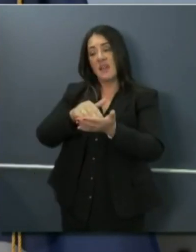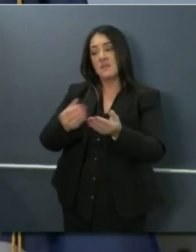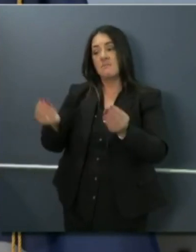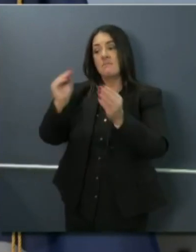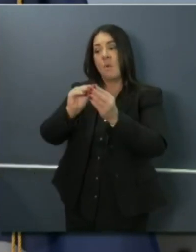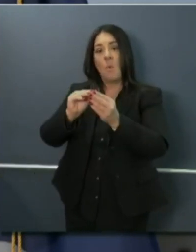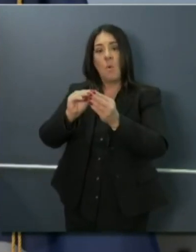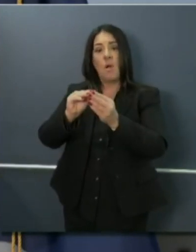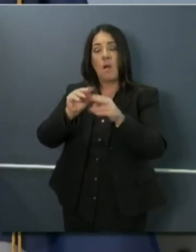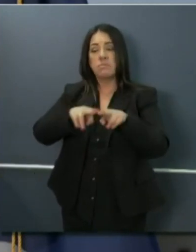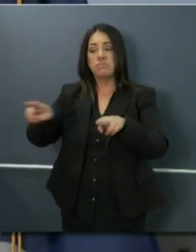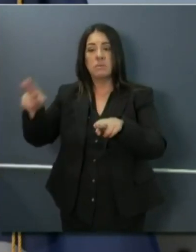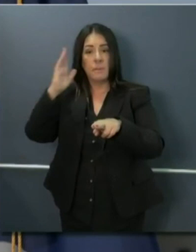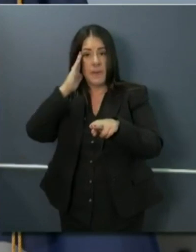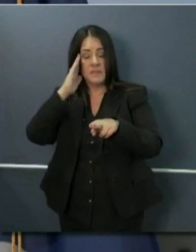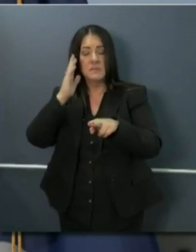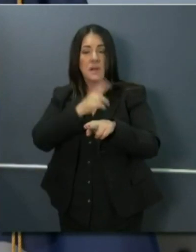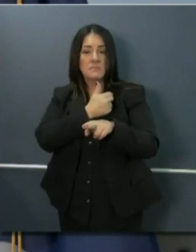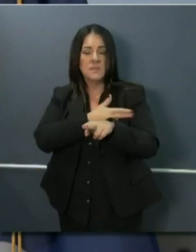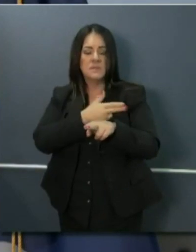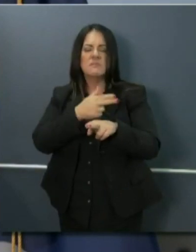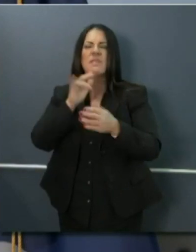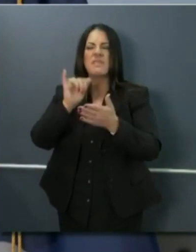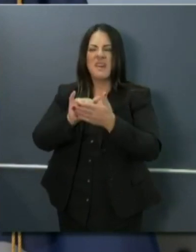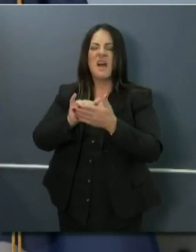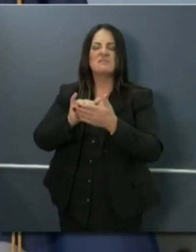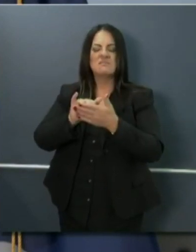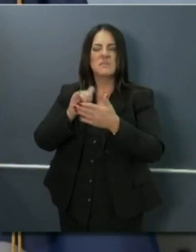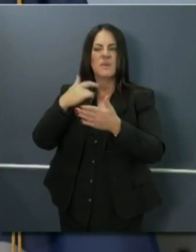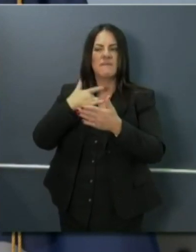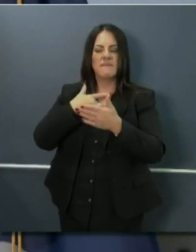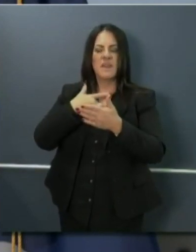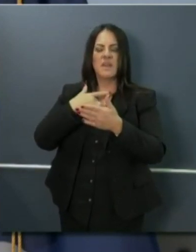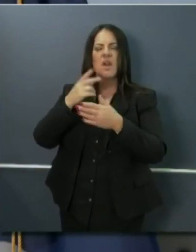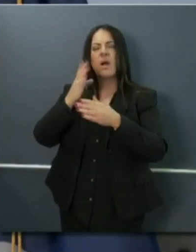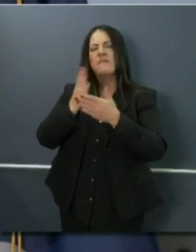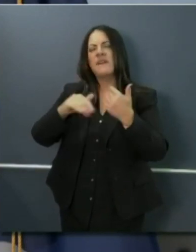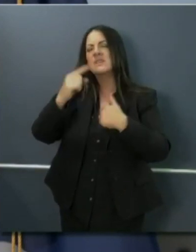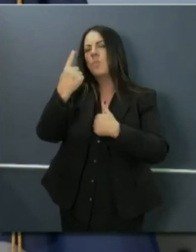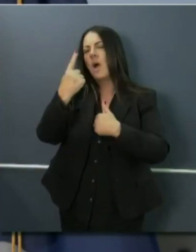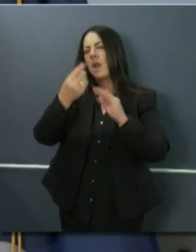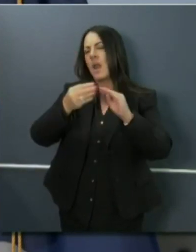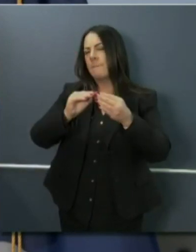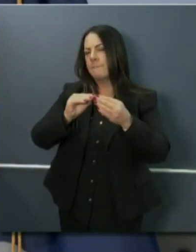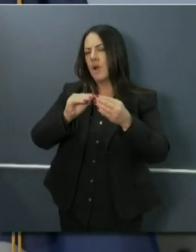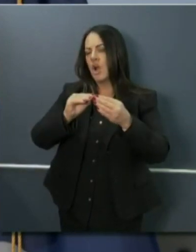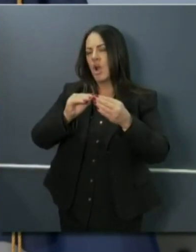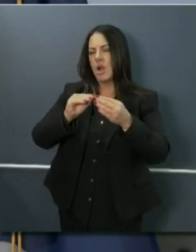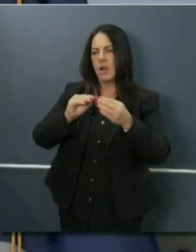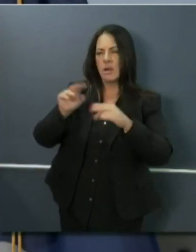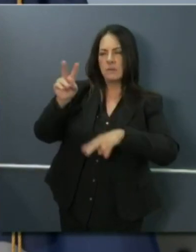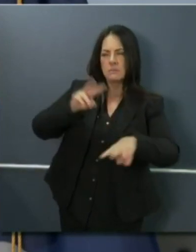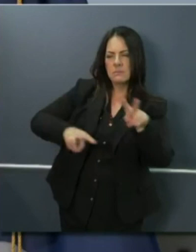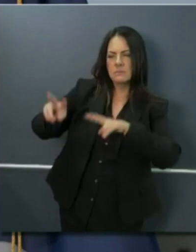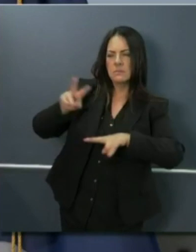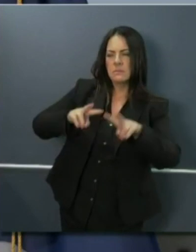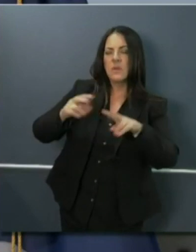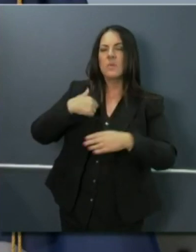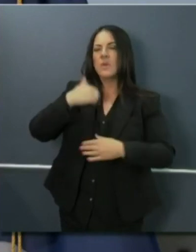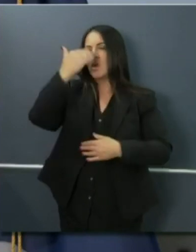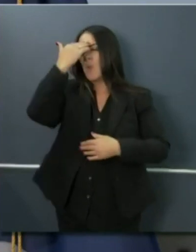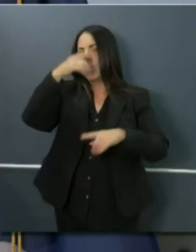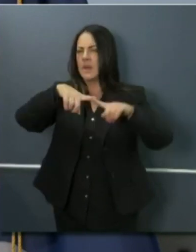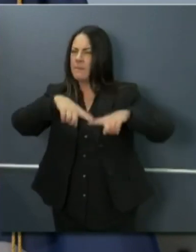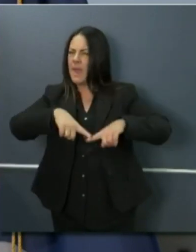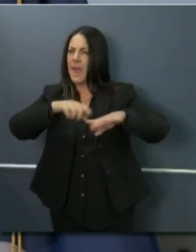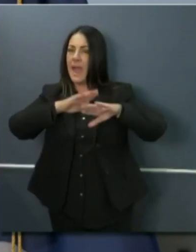on the model. So we are preparing it. We call it our phase 1 number because we know that depending on